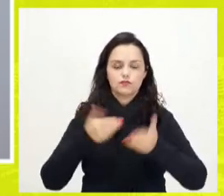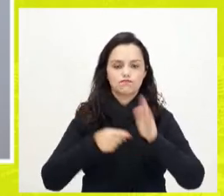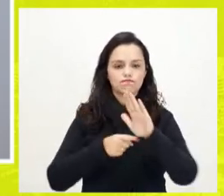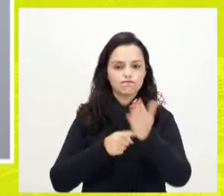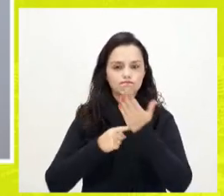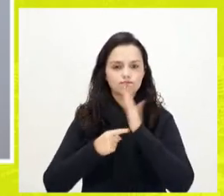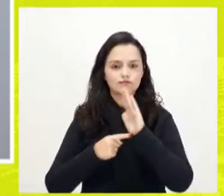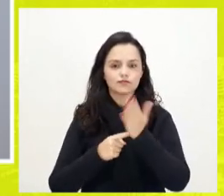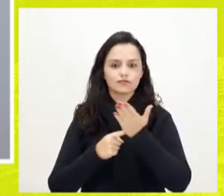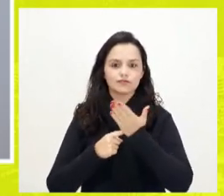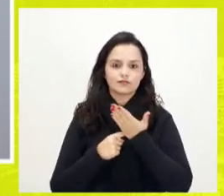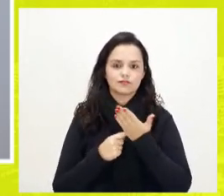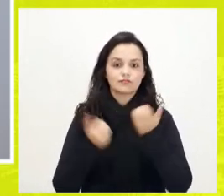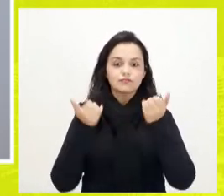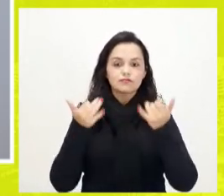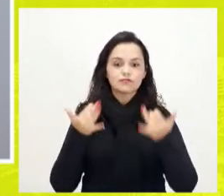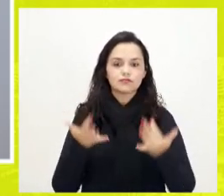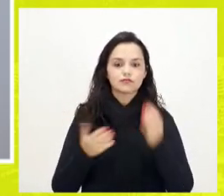talk about collaboration